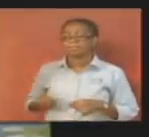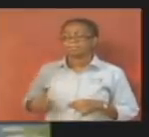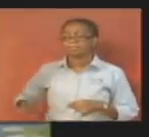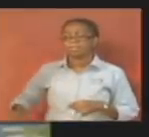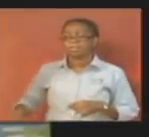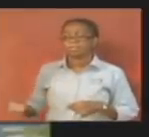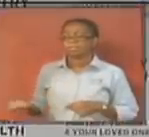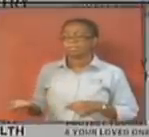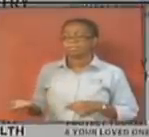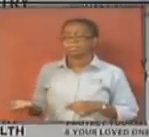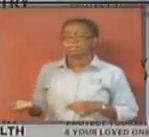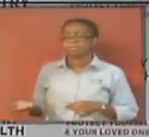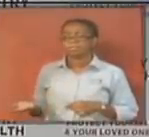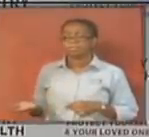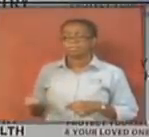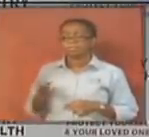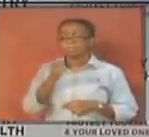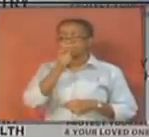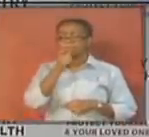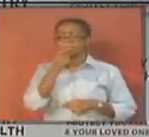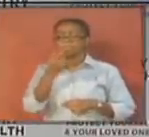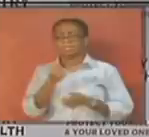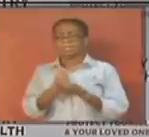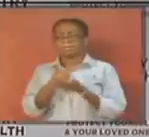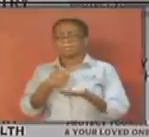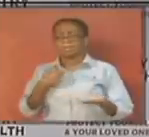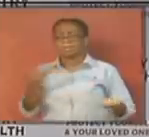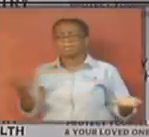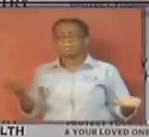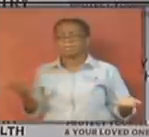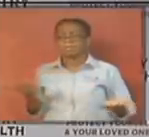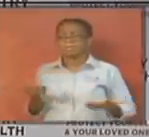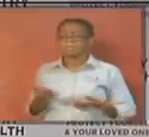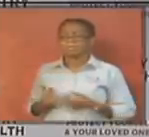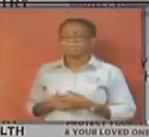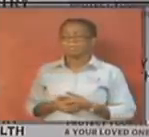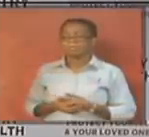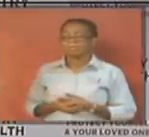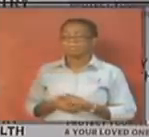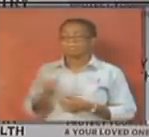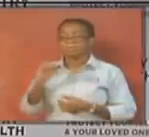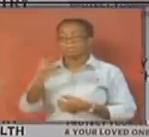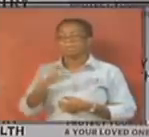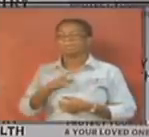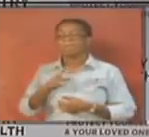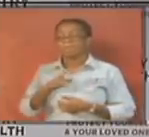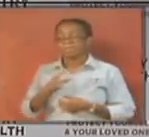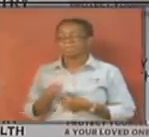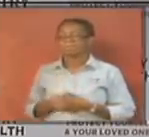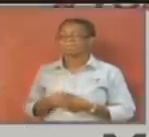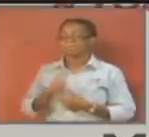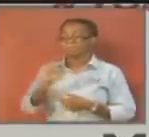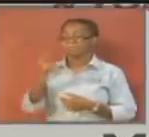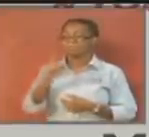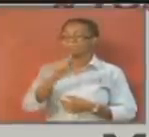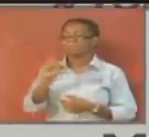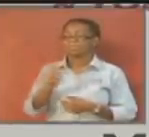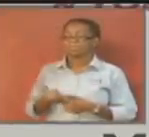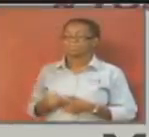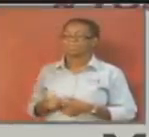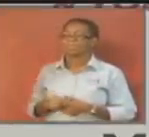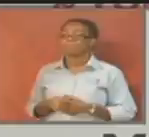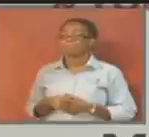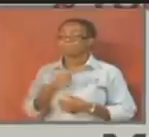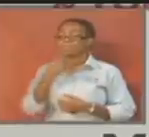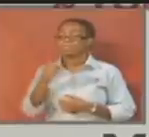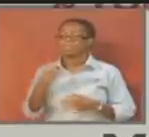you. All right, let me take the second one first. So yes, through the Office of the County Medical Officers of Health, we have had cases like